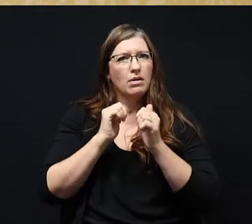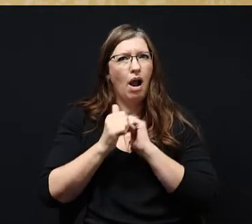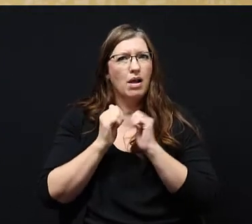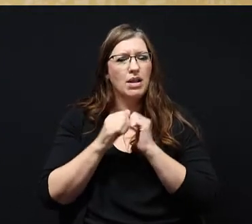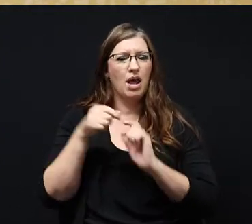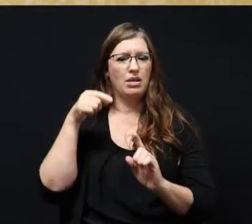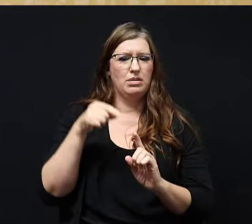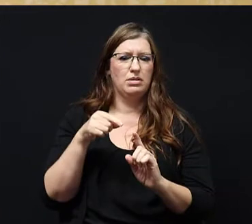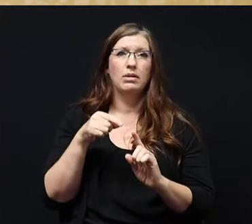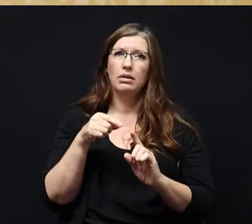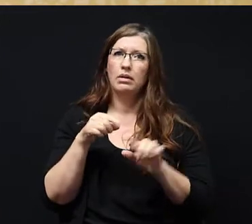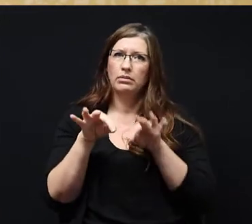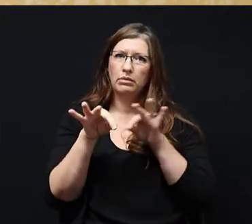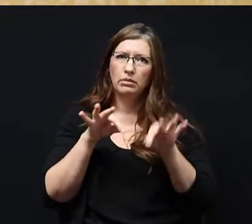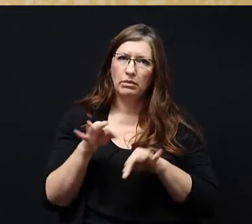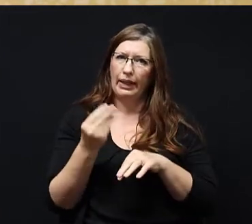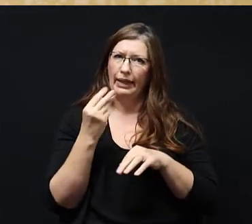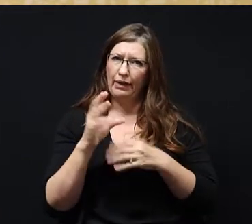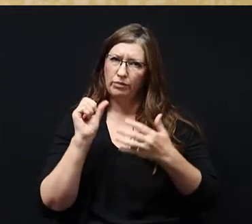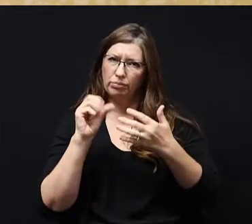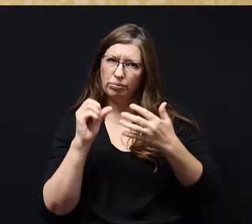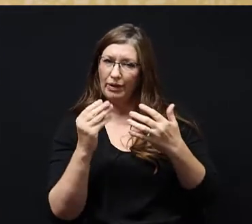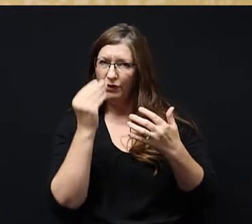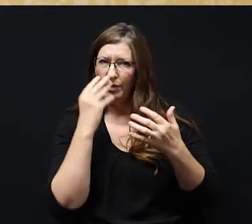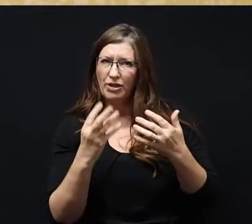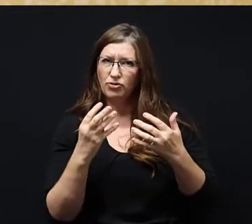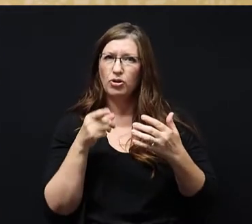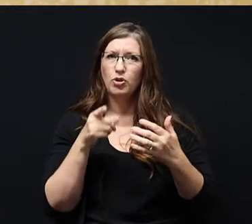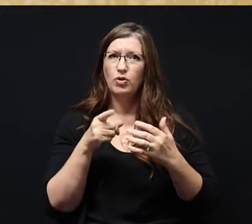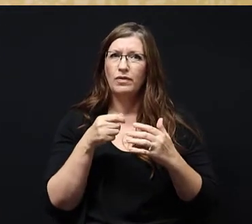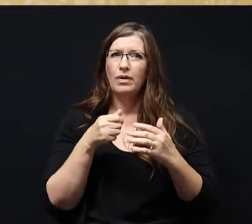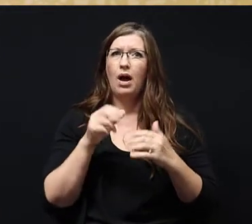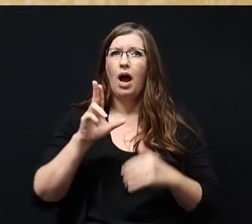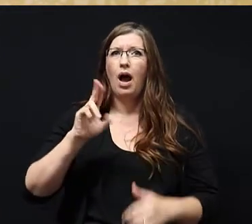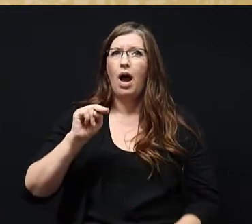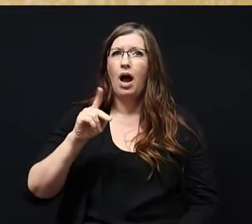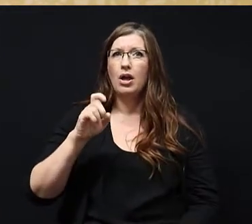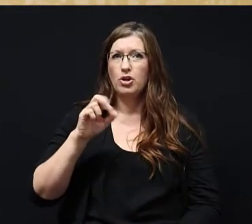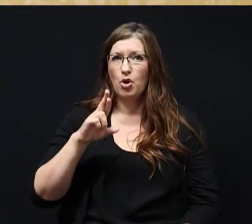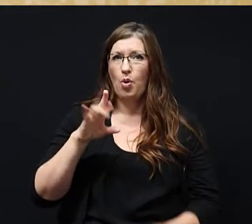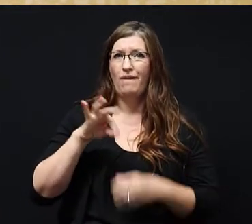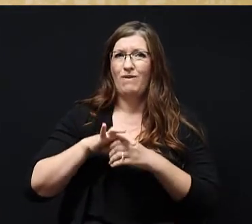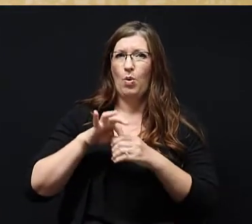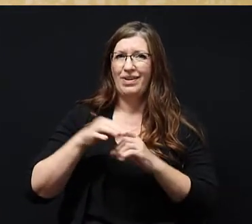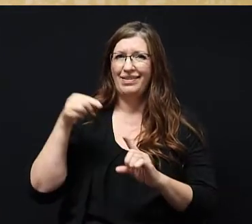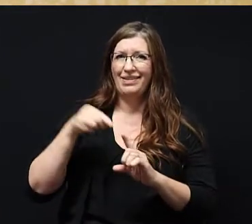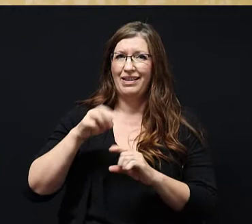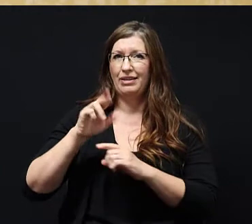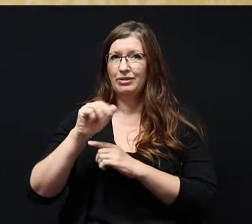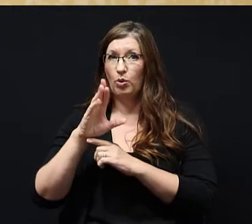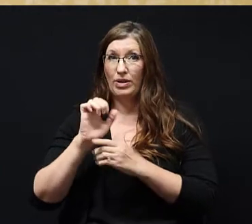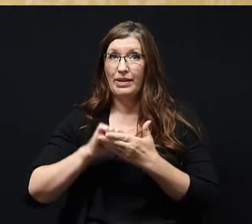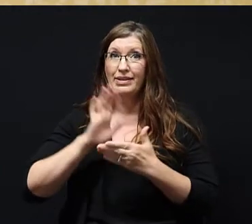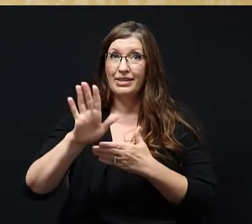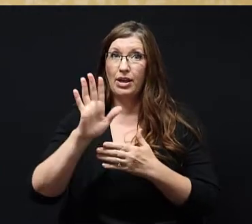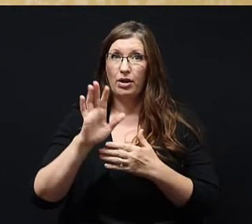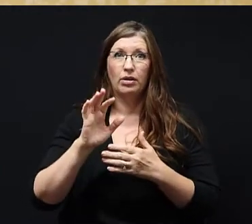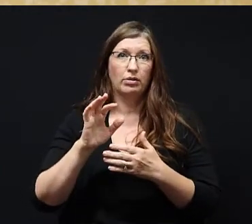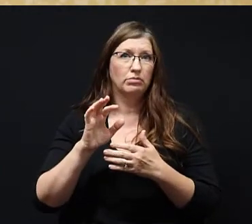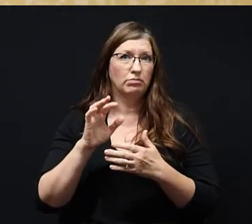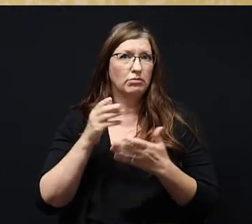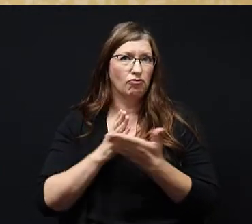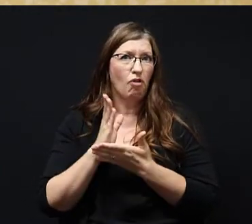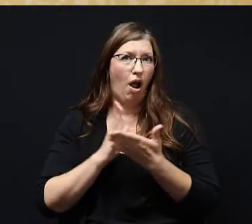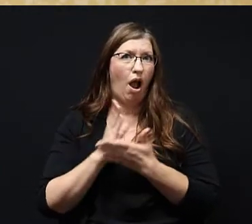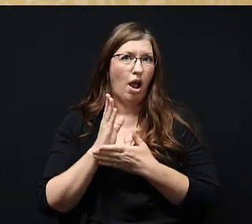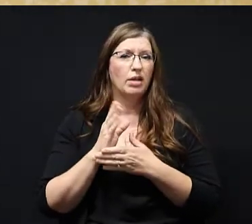undervoted, really giving the additional information to voters to say you've undervoted this race. Now, if that's what the voter wants to do, it's their right, but